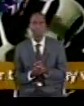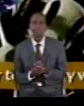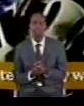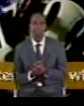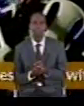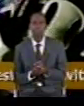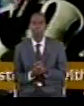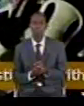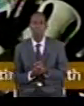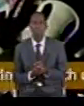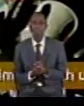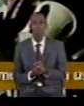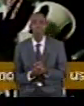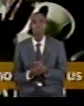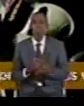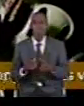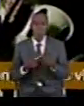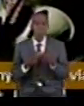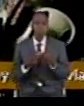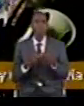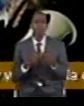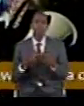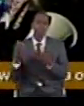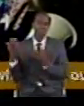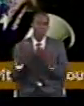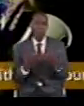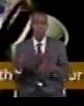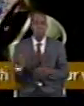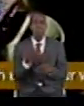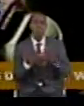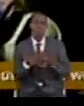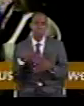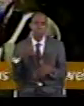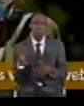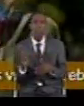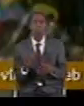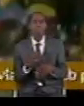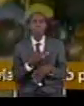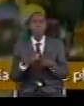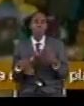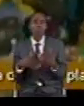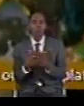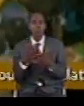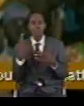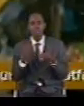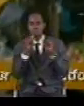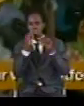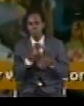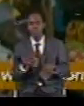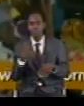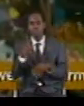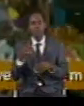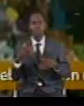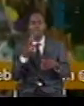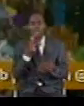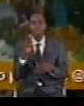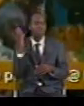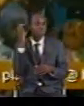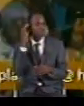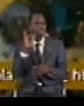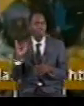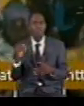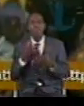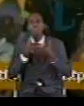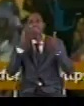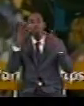Let's keep bringing them out. Keep bringing them out. All those places we are hearing shouts of joy,